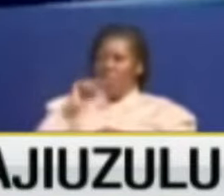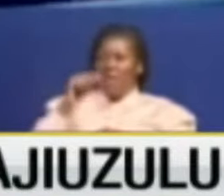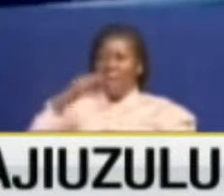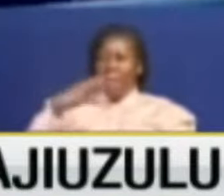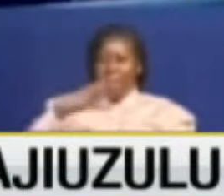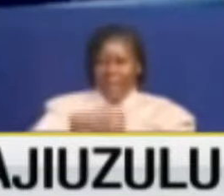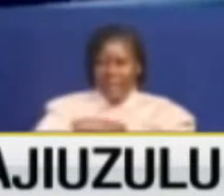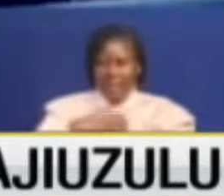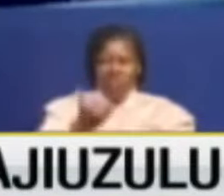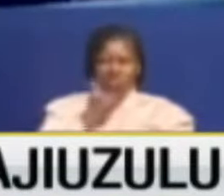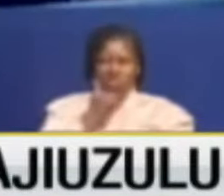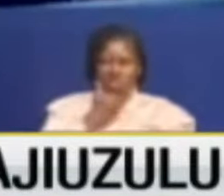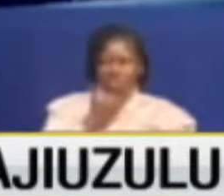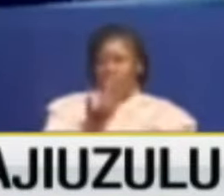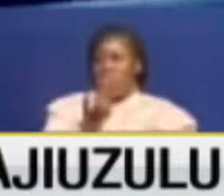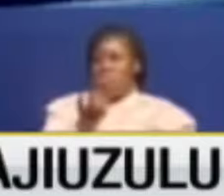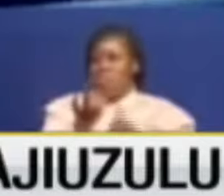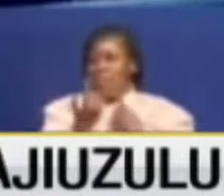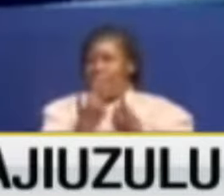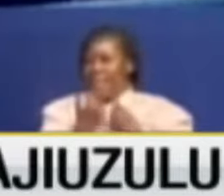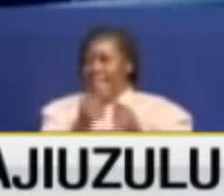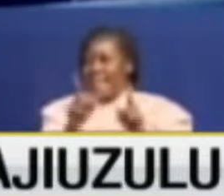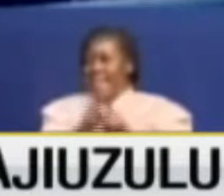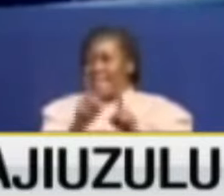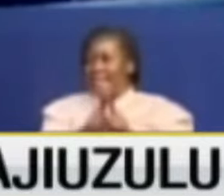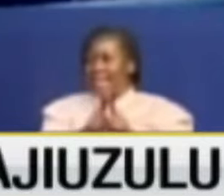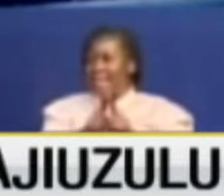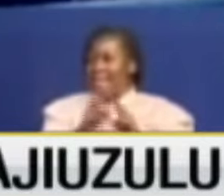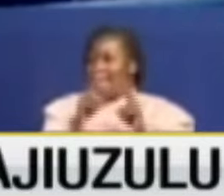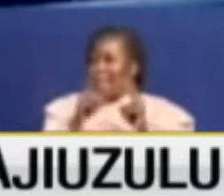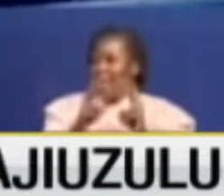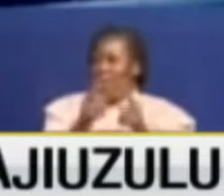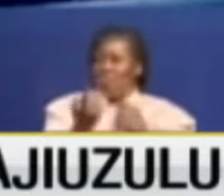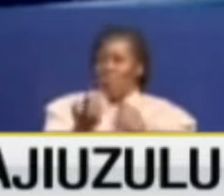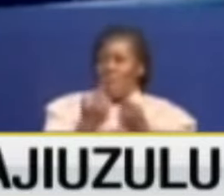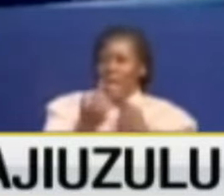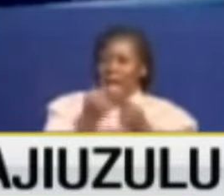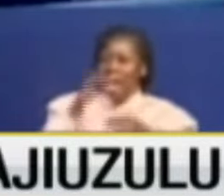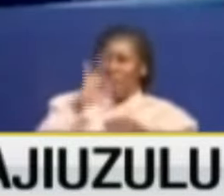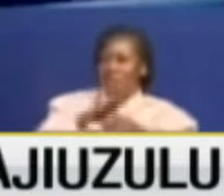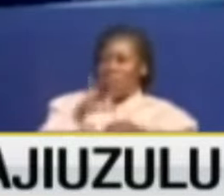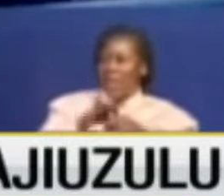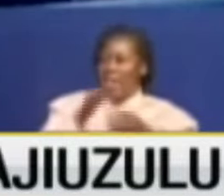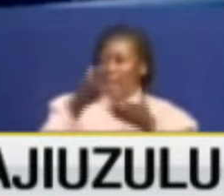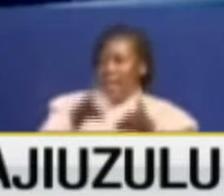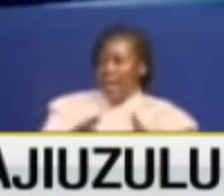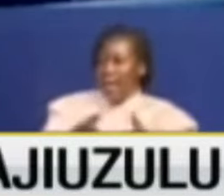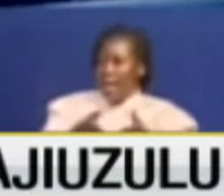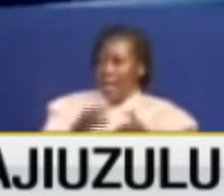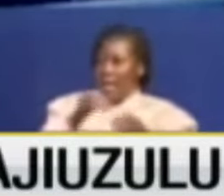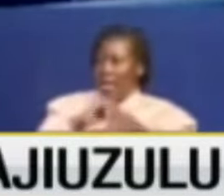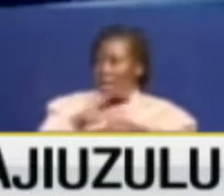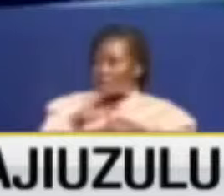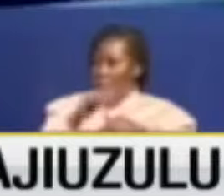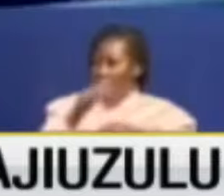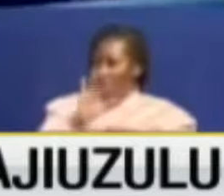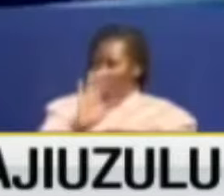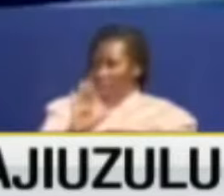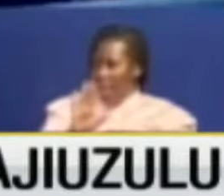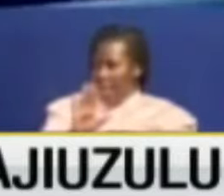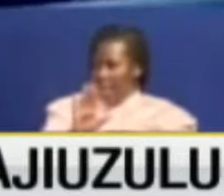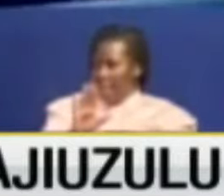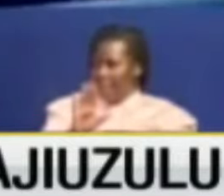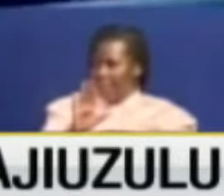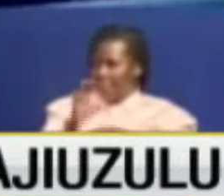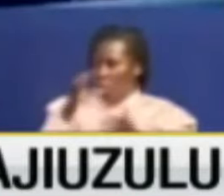are redebating the same matter you debated and voted on here in all its